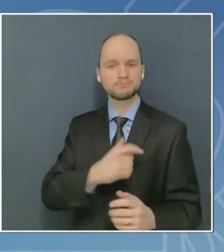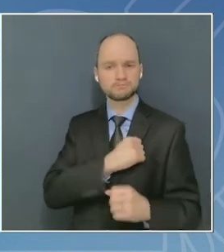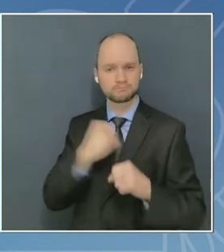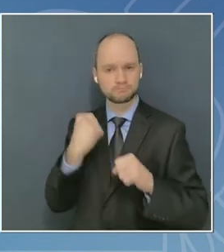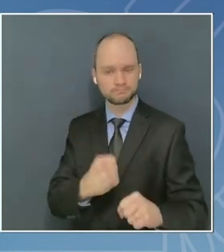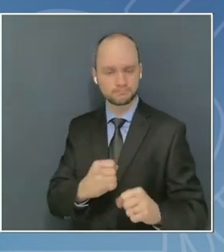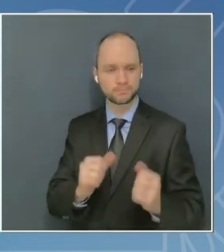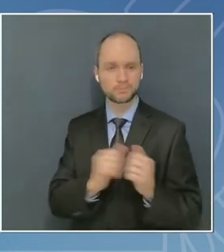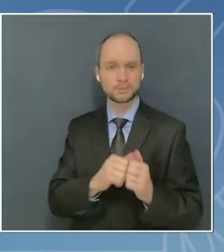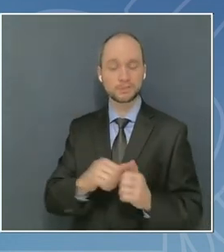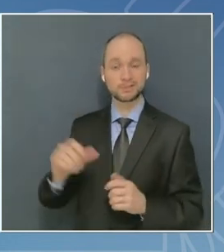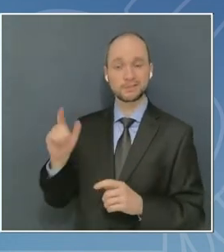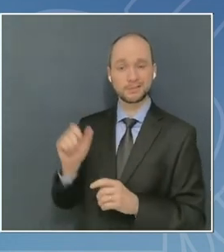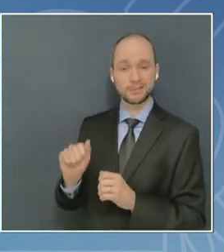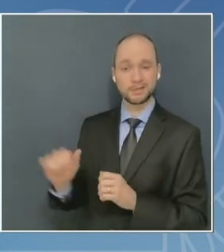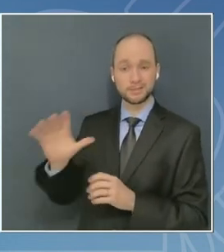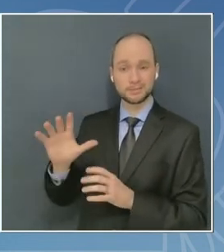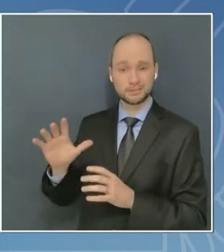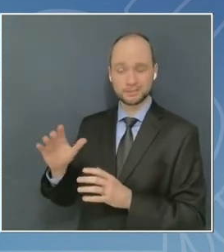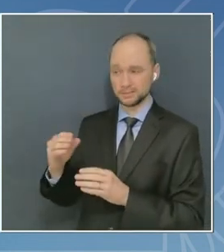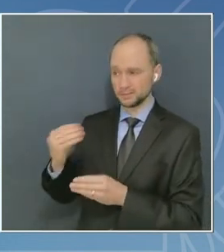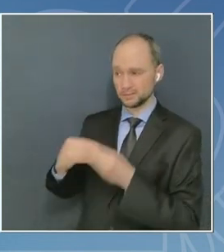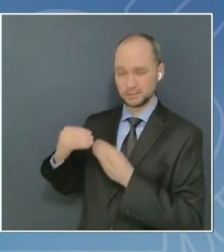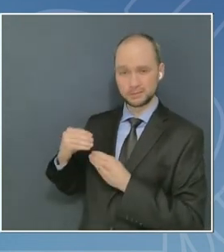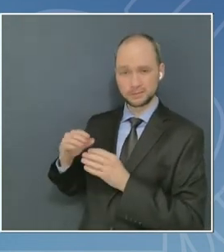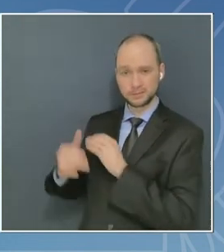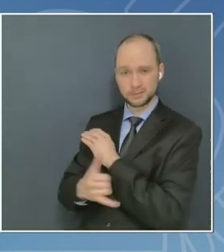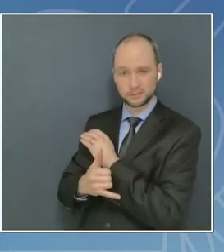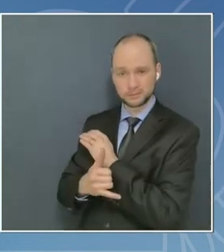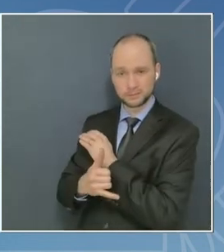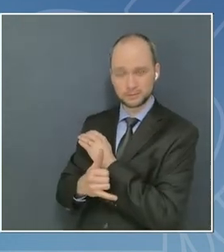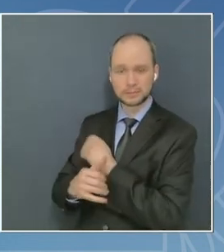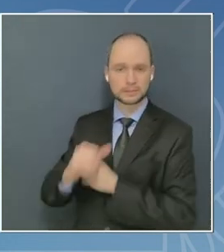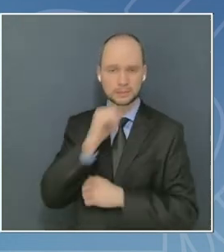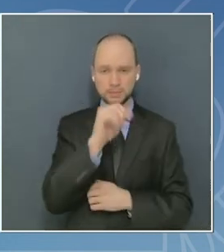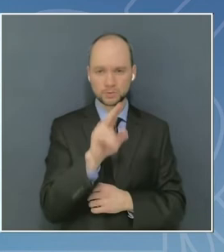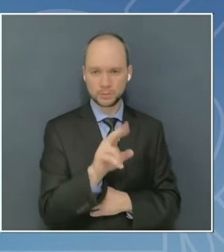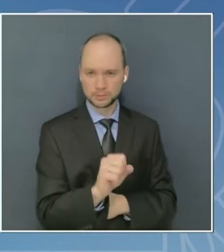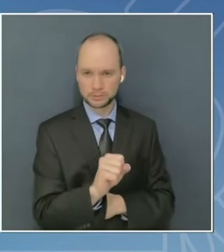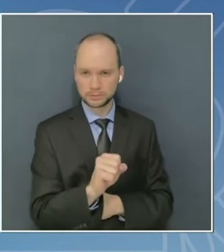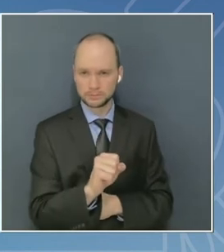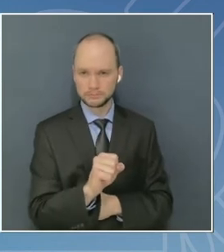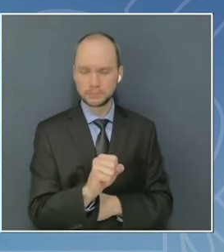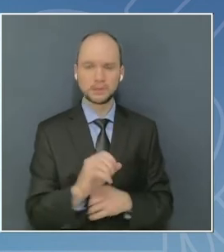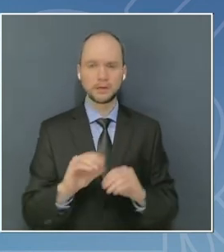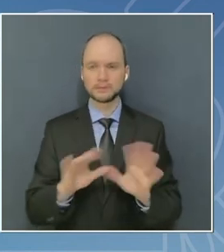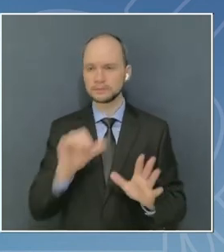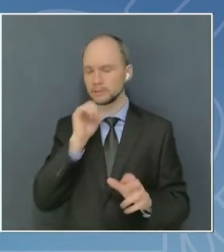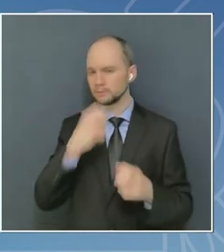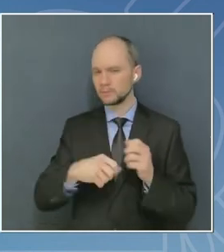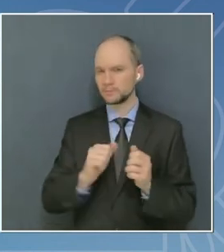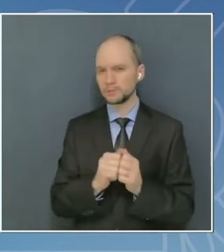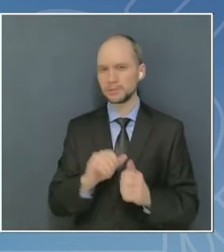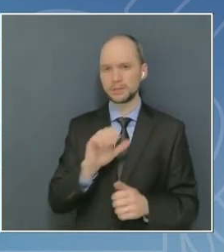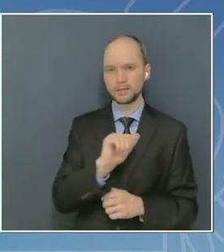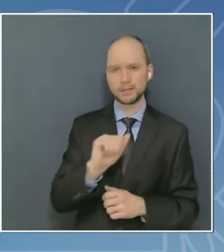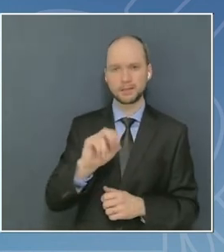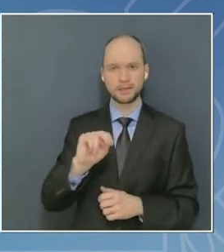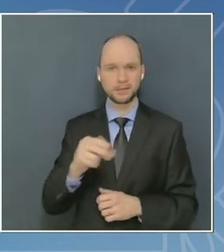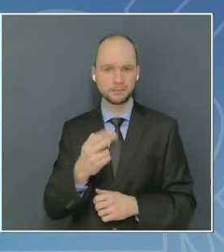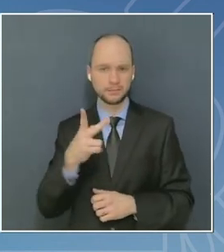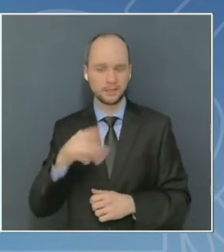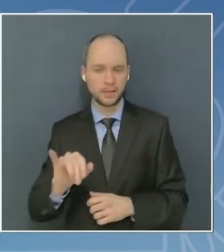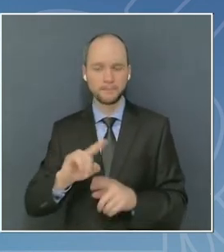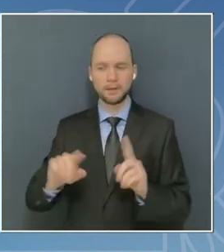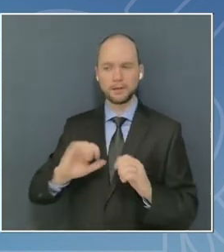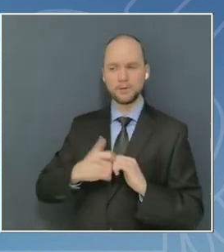of ANHPIs, but what can our communities do to help build these bridges of understanding? Dr. Nguyen,